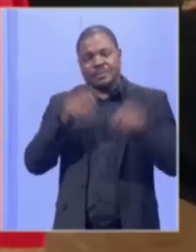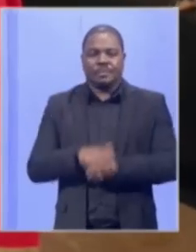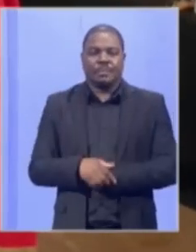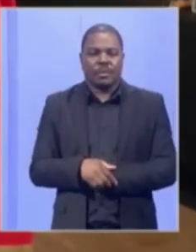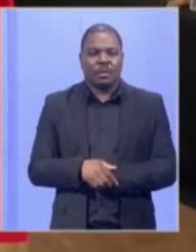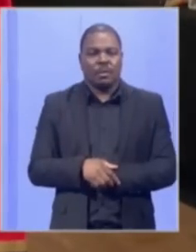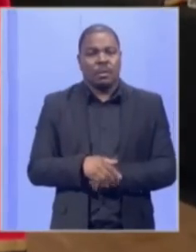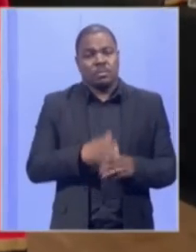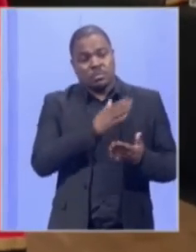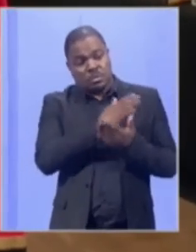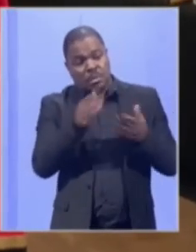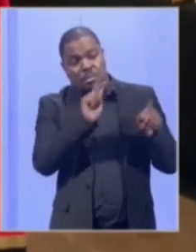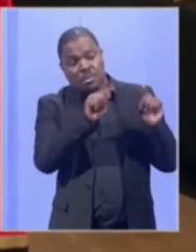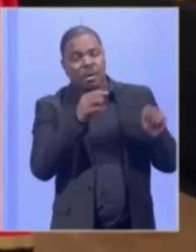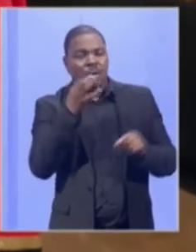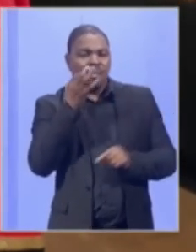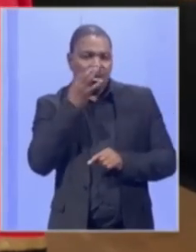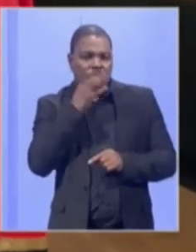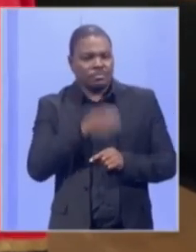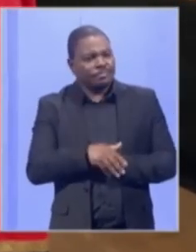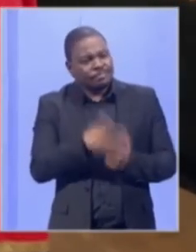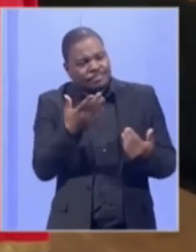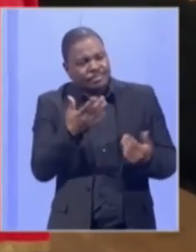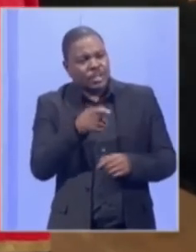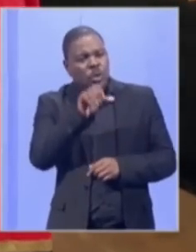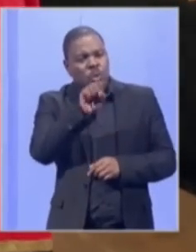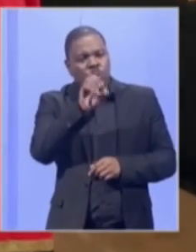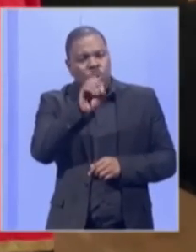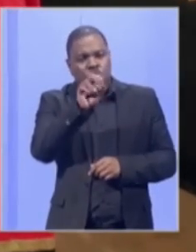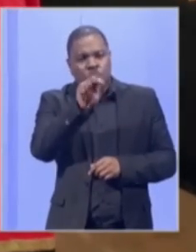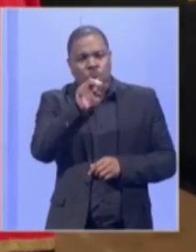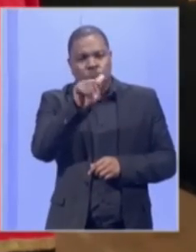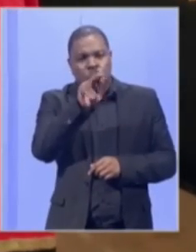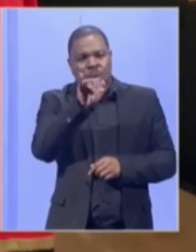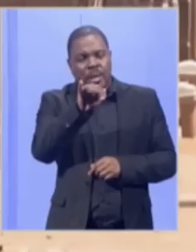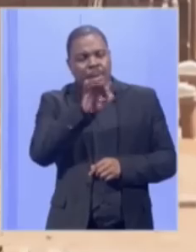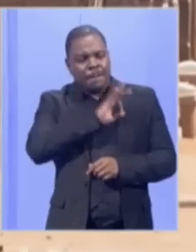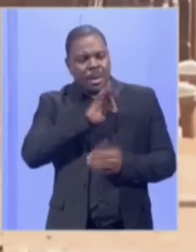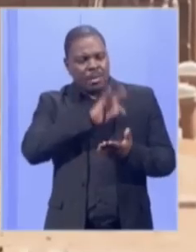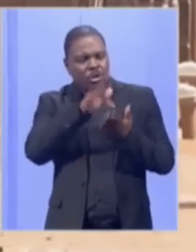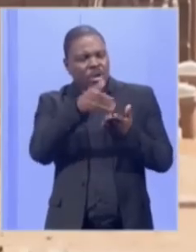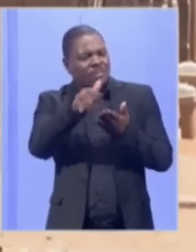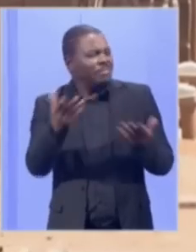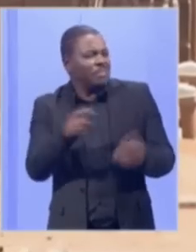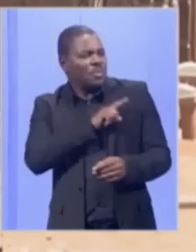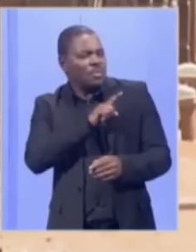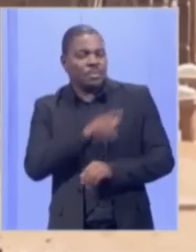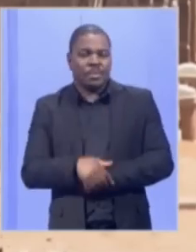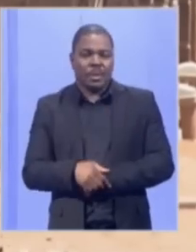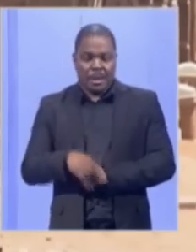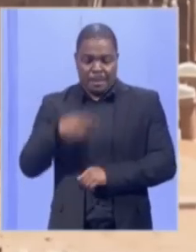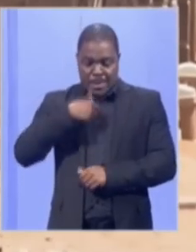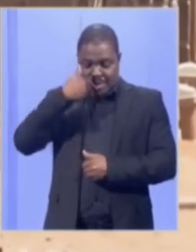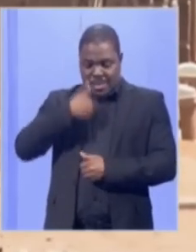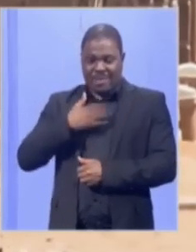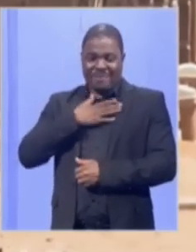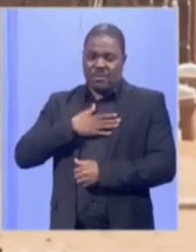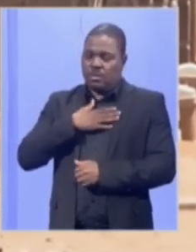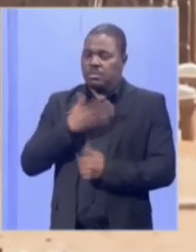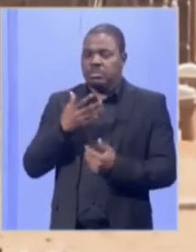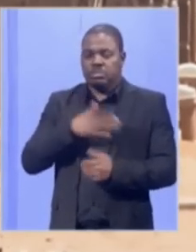Ba bang ba bona ba bile kgahlano le ho theolwa ha Sonyoni maemong a bomeyara. Maikutlo a ka ke gore pelo ka e botlhoko